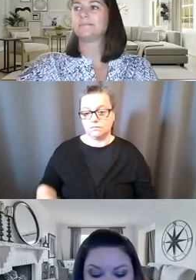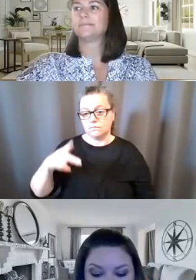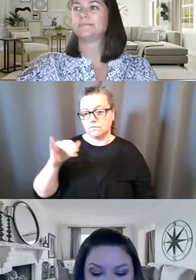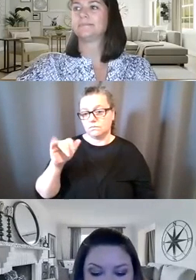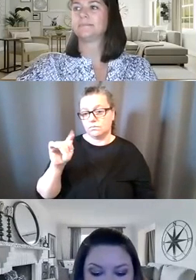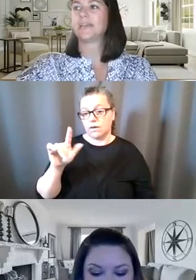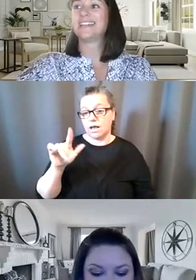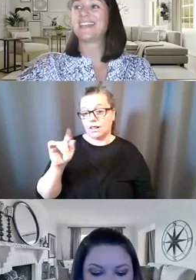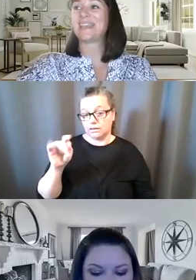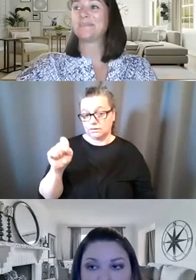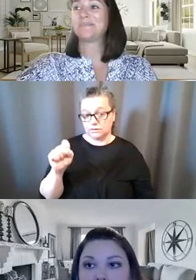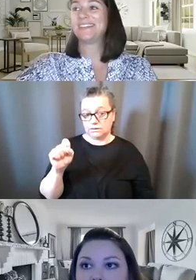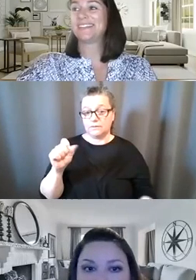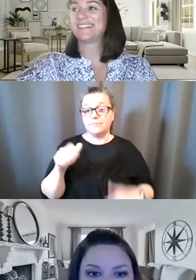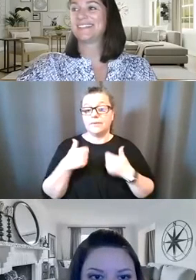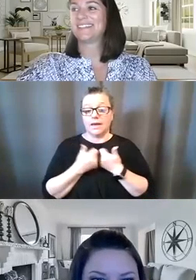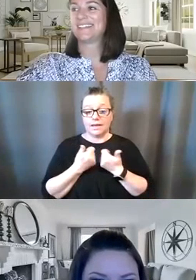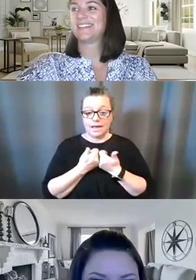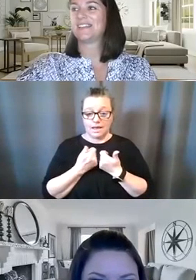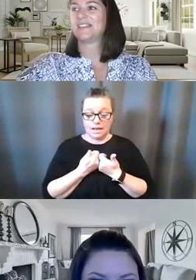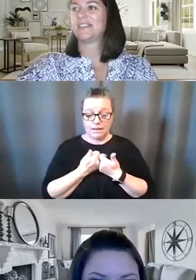Pilots, a game,